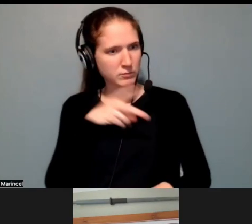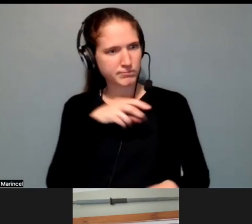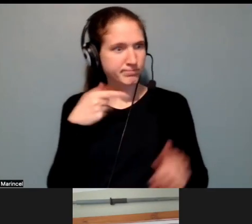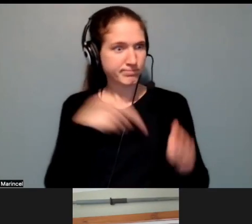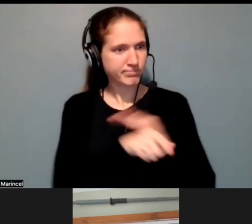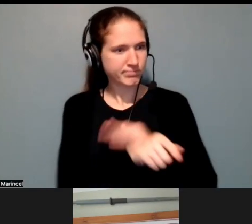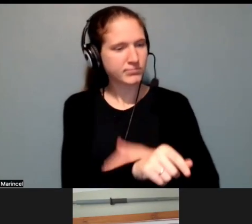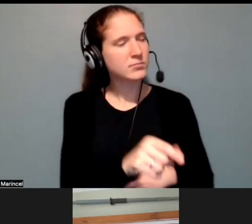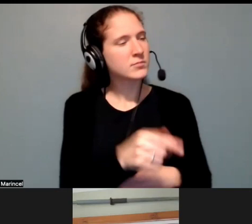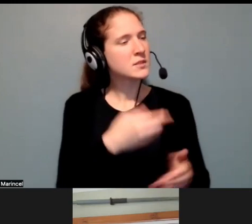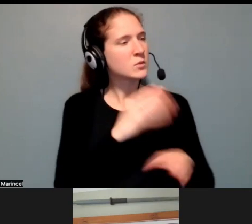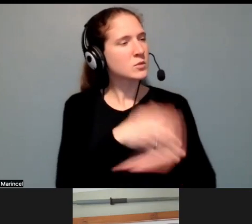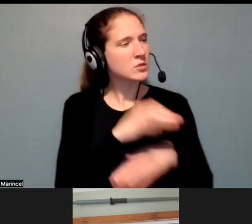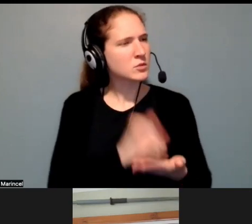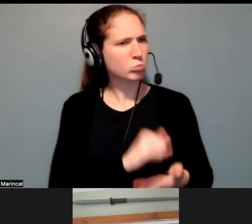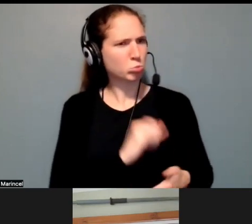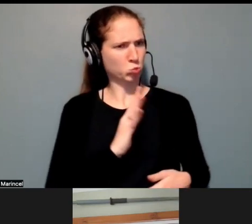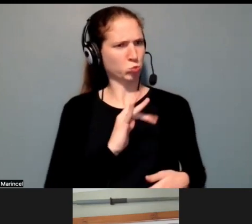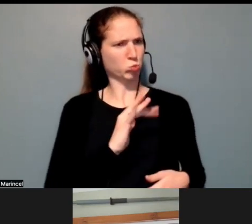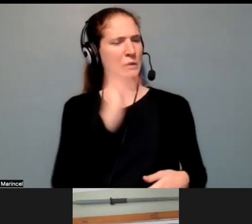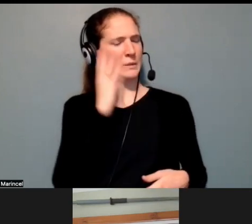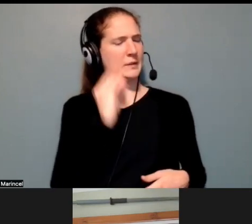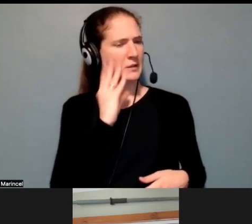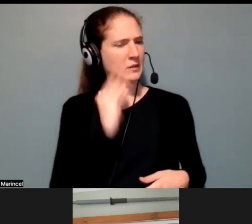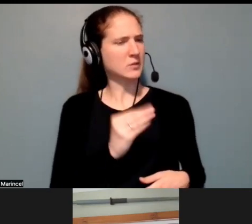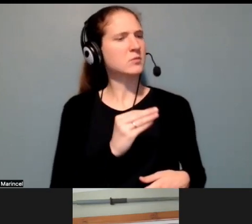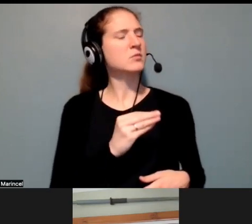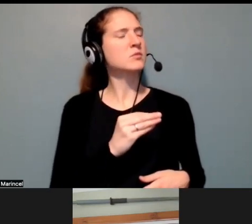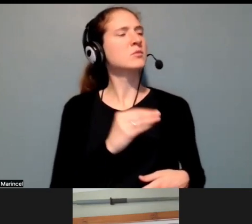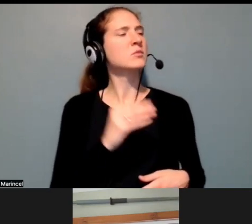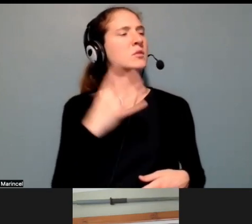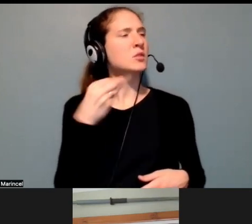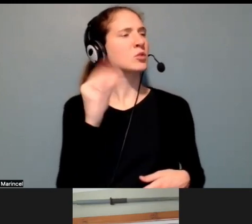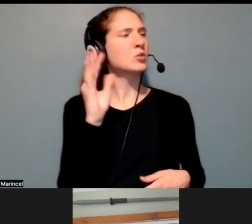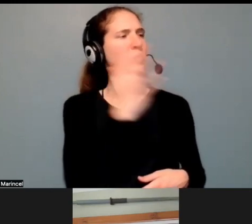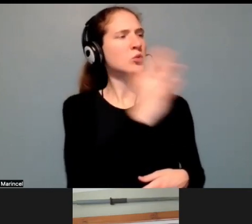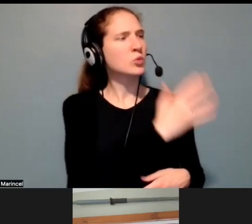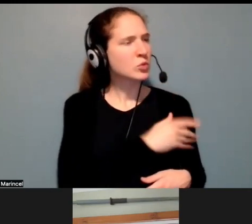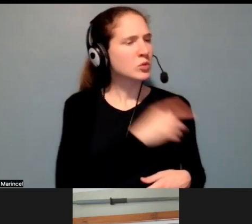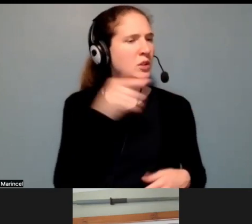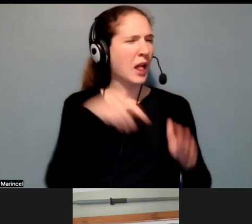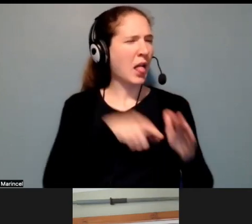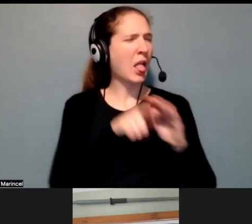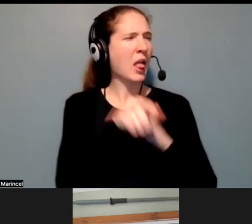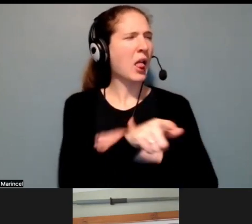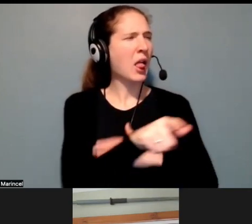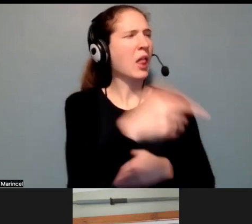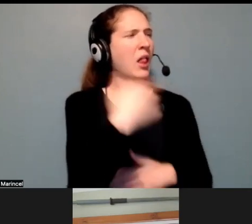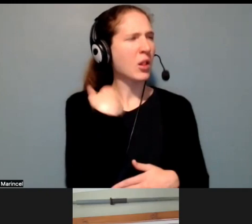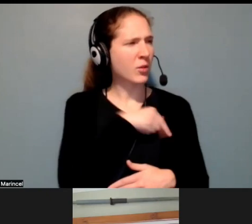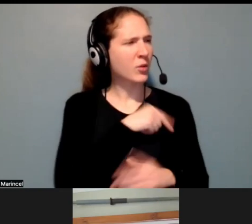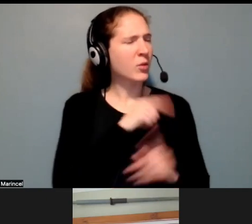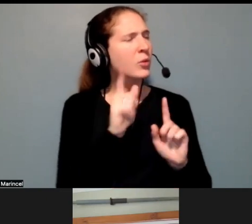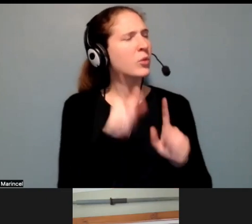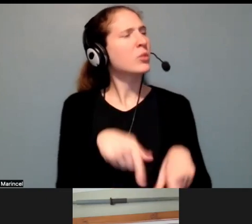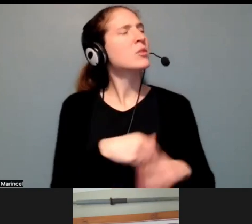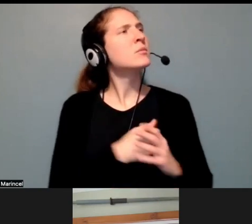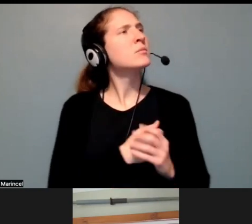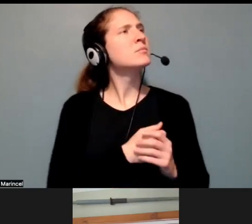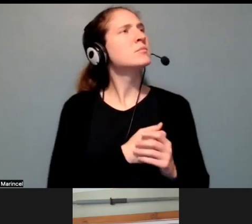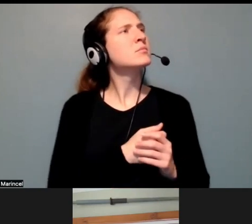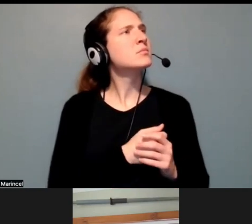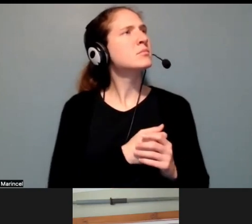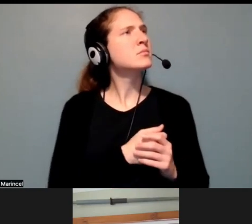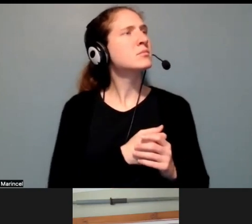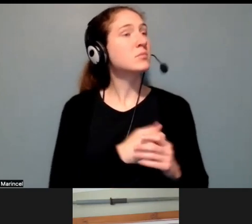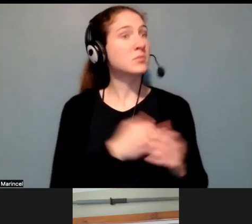the jungle we were out in the jungle in the rainforest and pretty far out, mm. and there's hollow